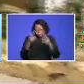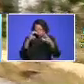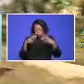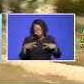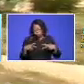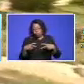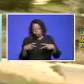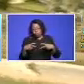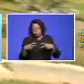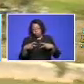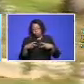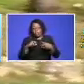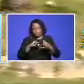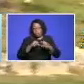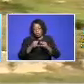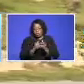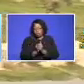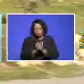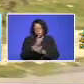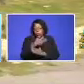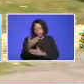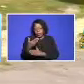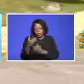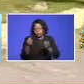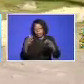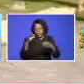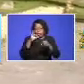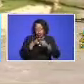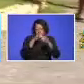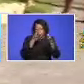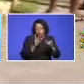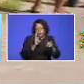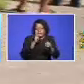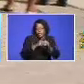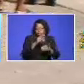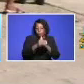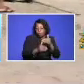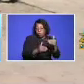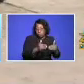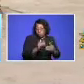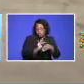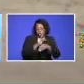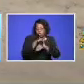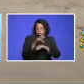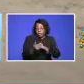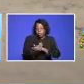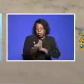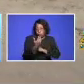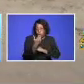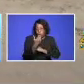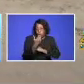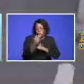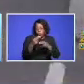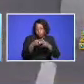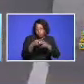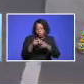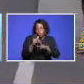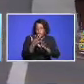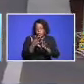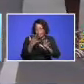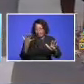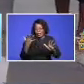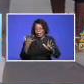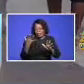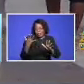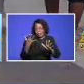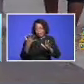obstacles. One particular point, though, is that many voters participate in the process early in the morning with shorter lines during the